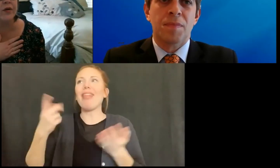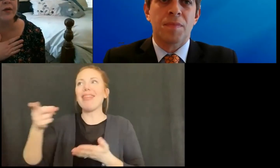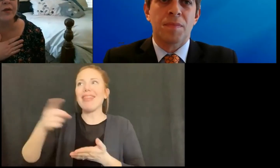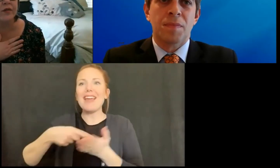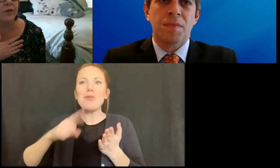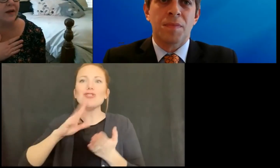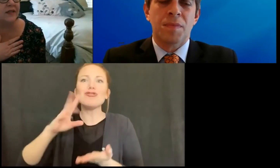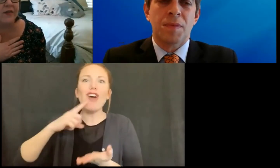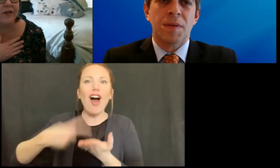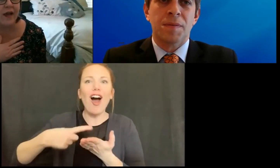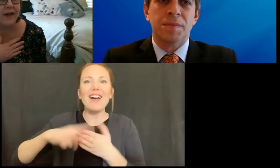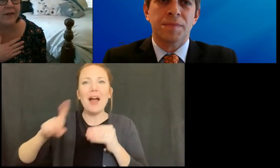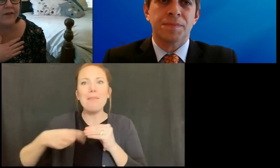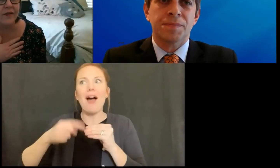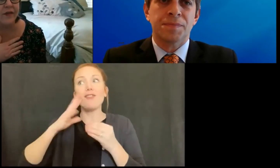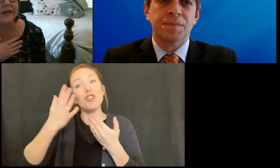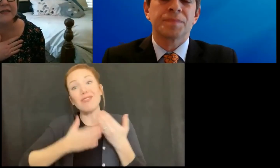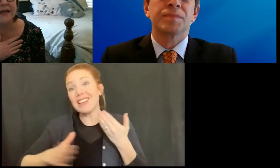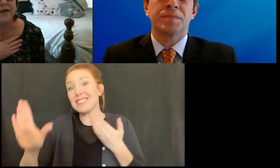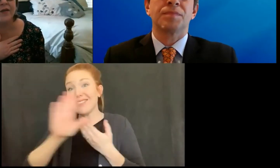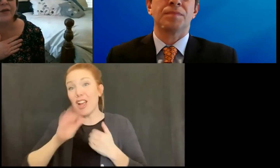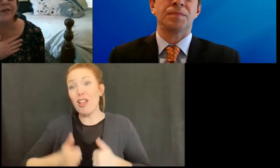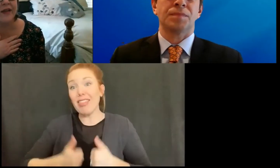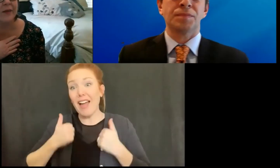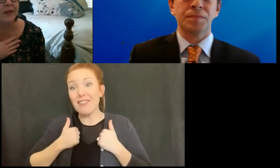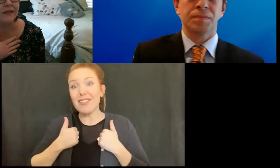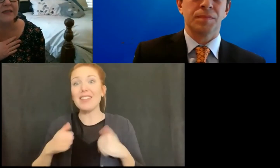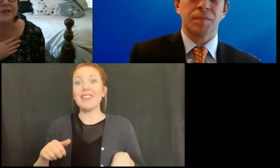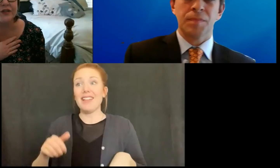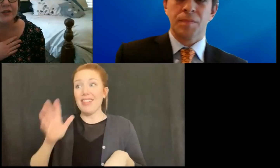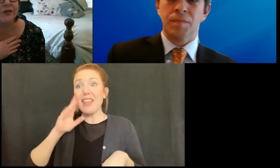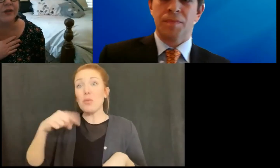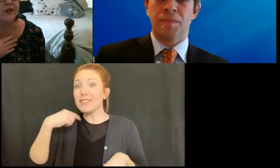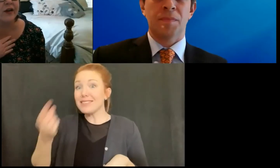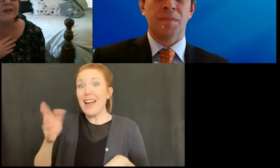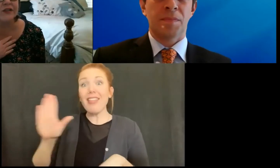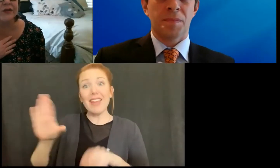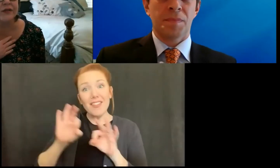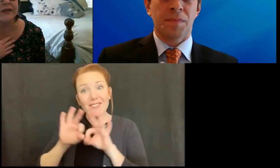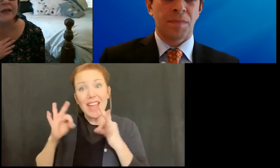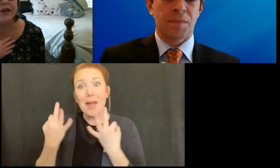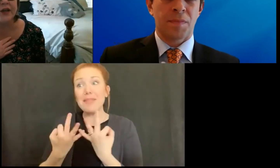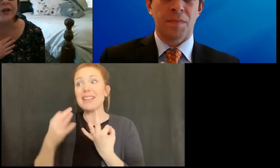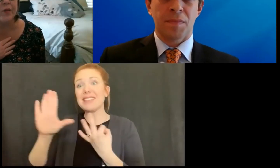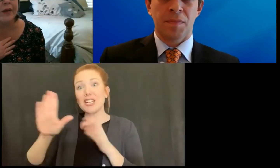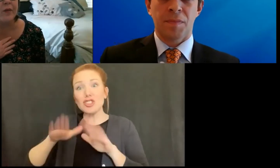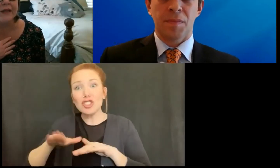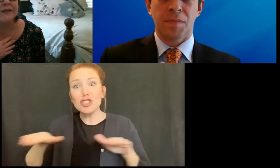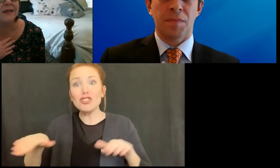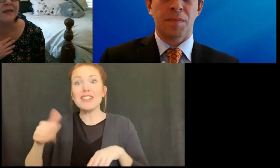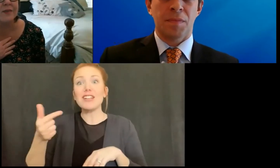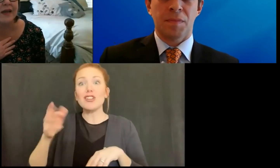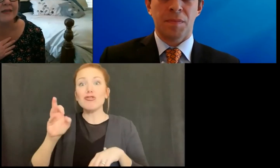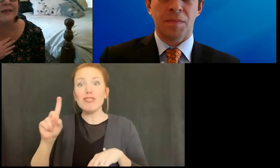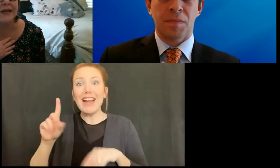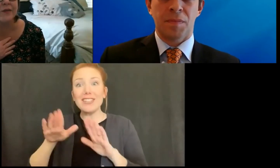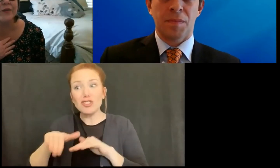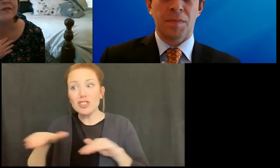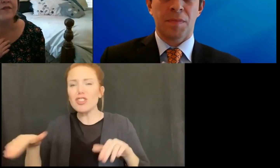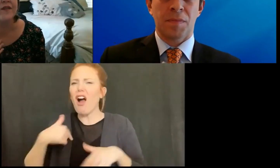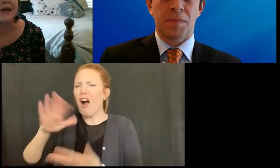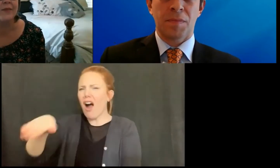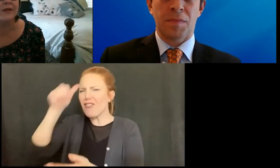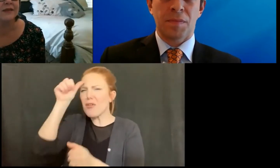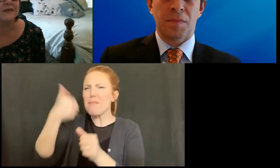for the rest of their life. They're going to tell their families, their children, their grandchildren. You know, we went to this place and it